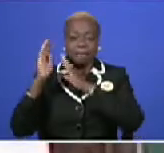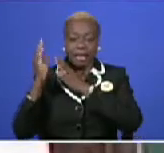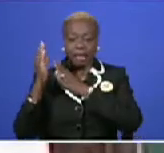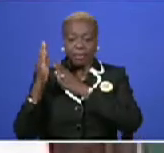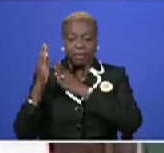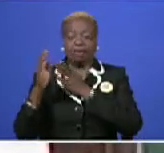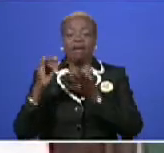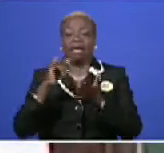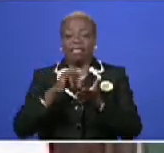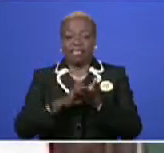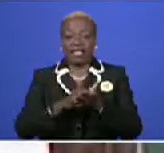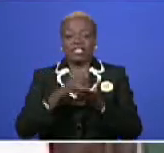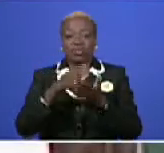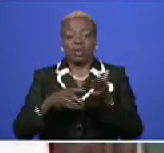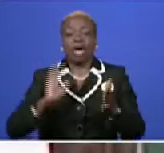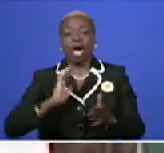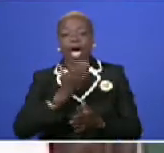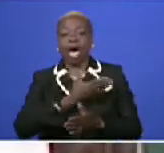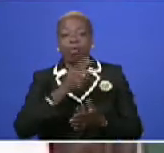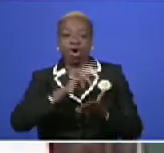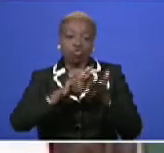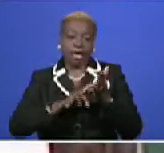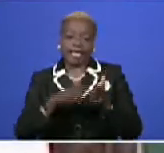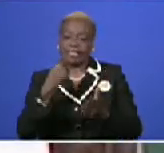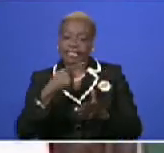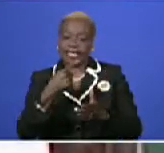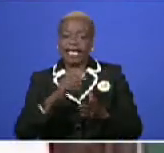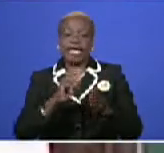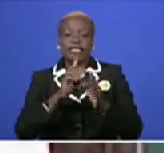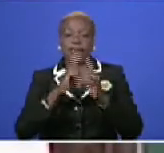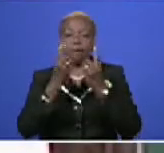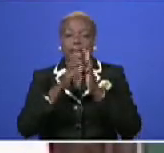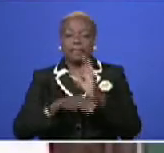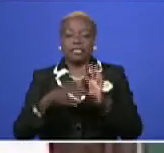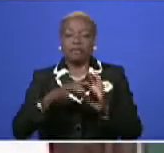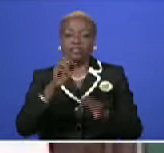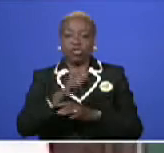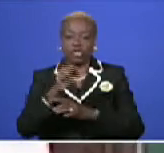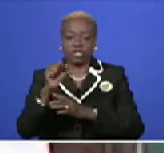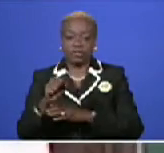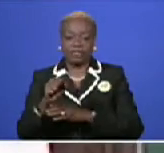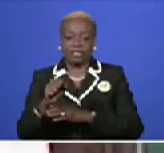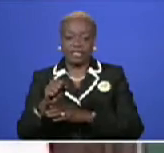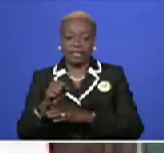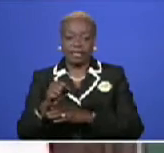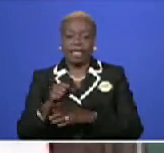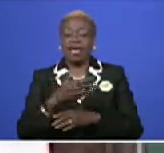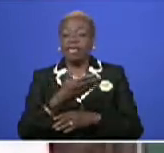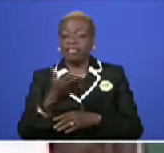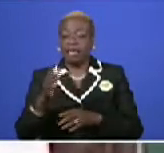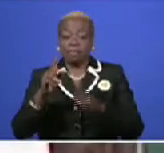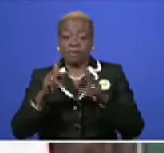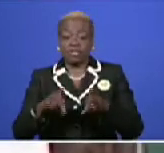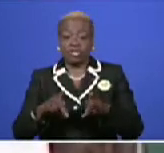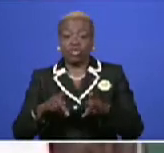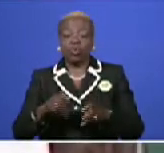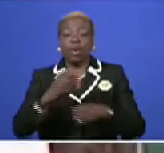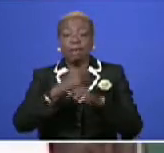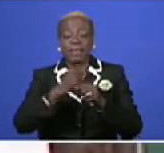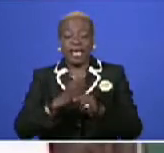according to our records at the Department of Social Services. There are persons who would have made reports directly to the